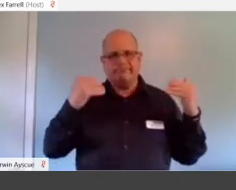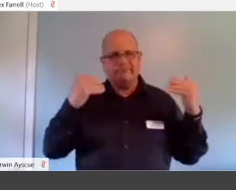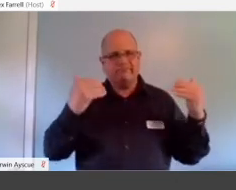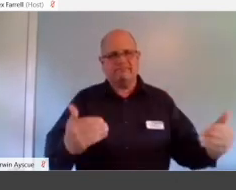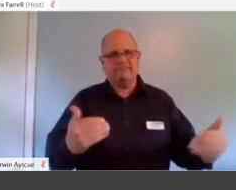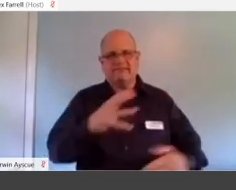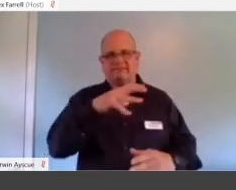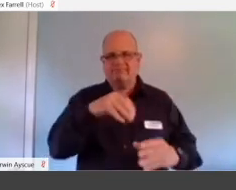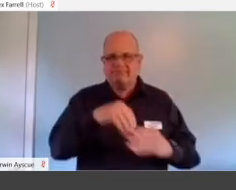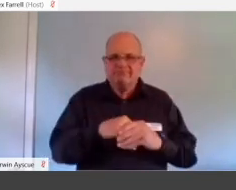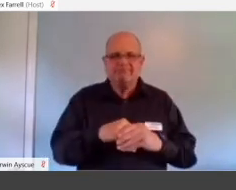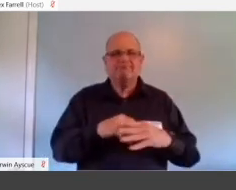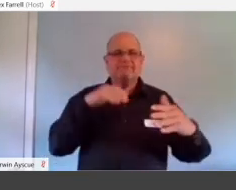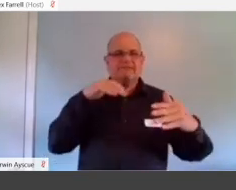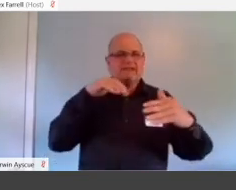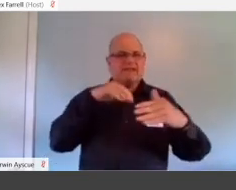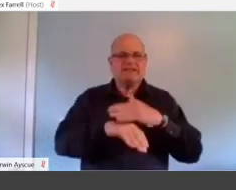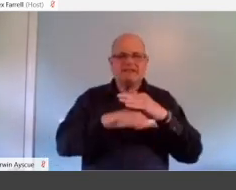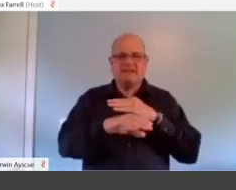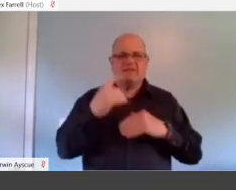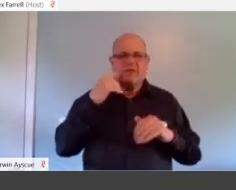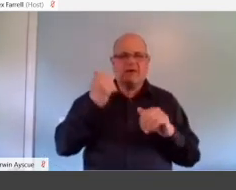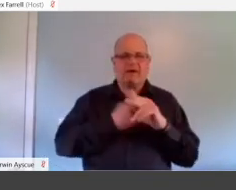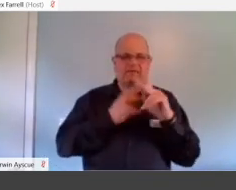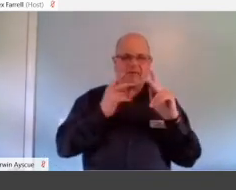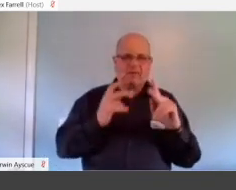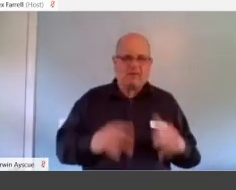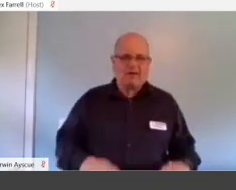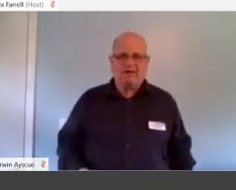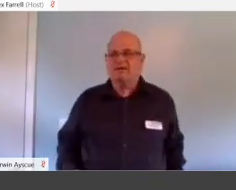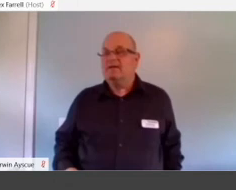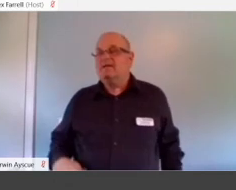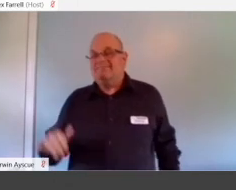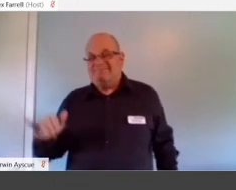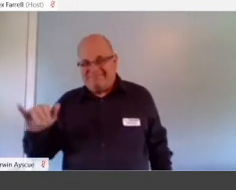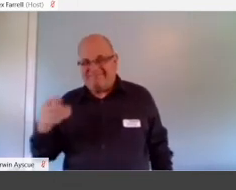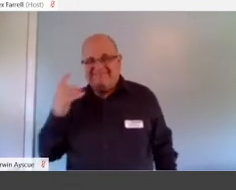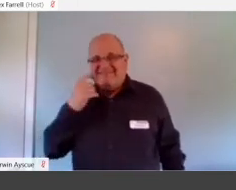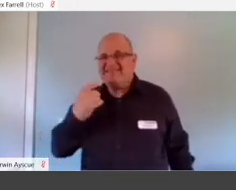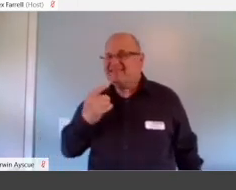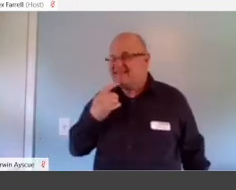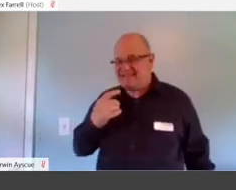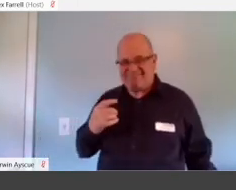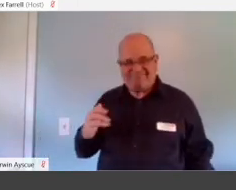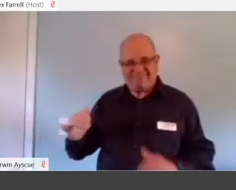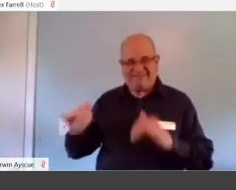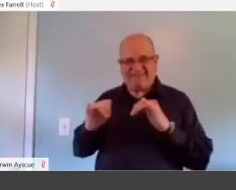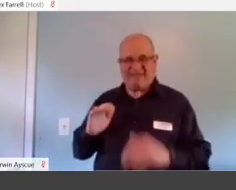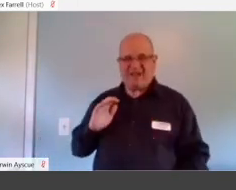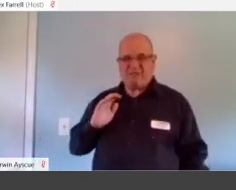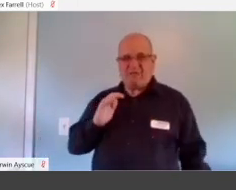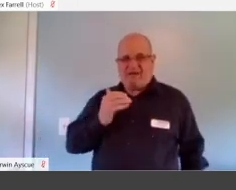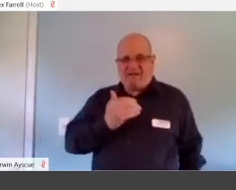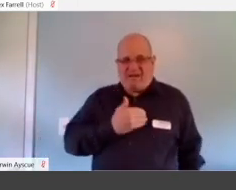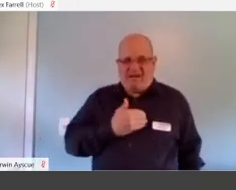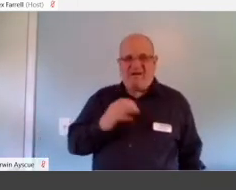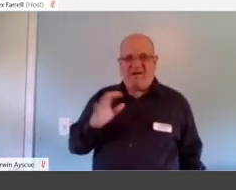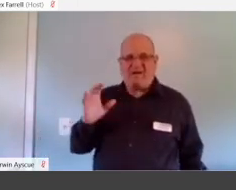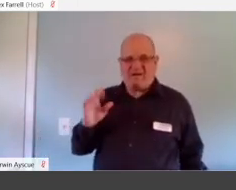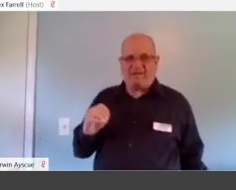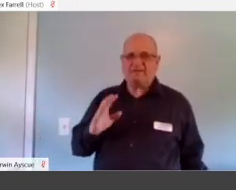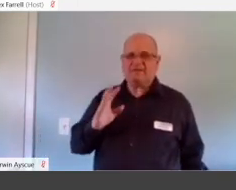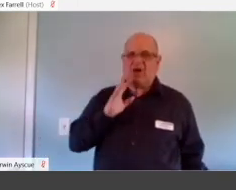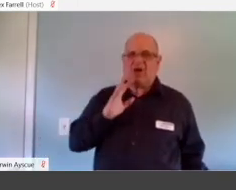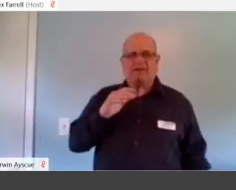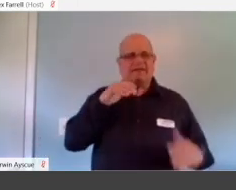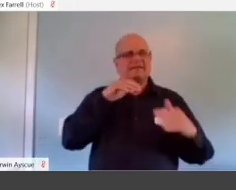inclusivity. To build on what Dan just said, it's how we approach it too, right? We talk about accessibility being